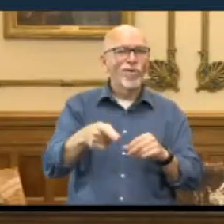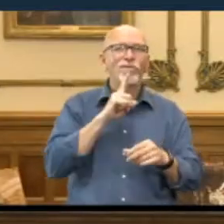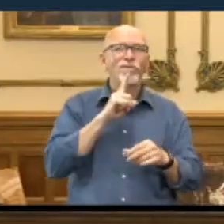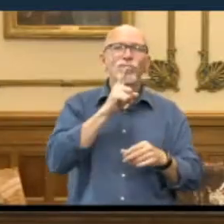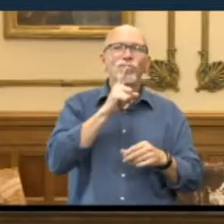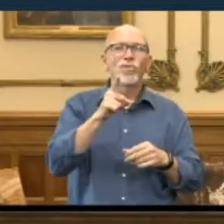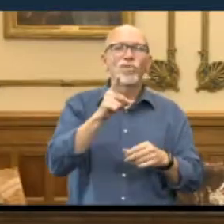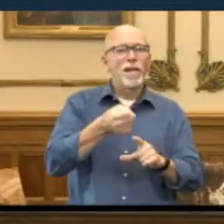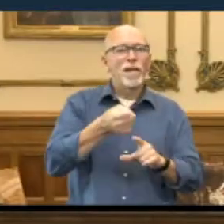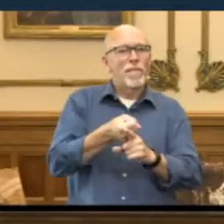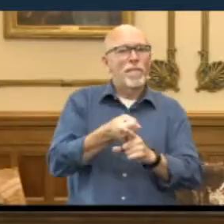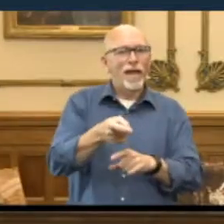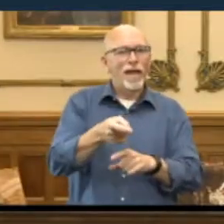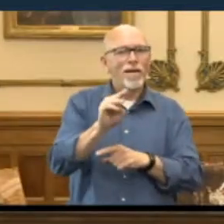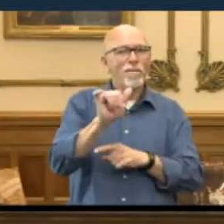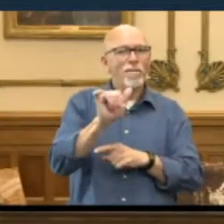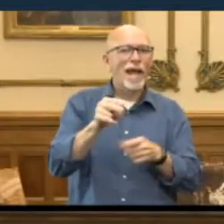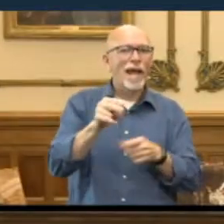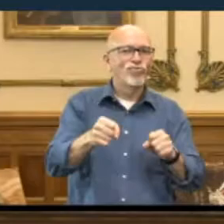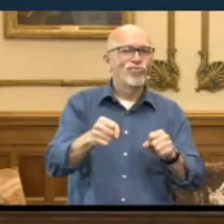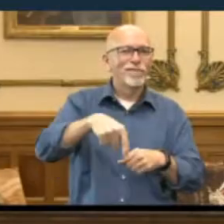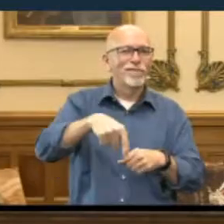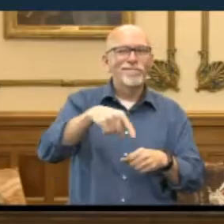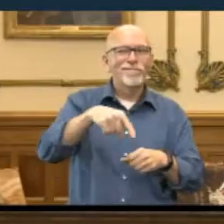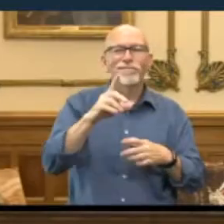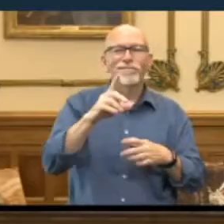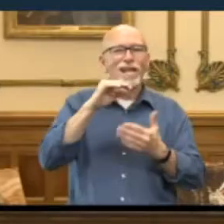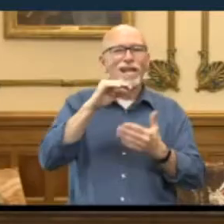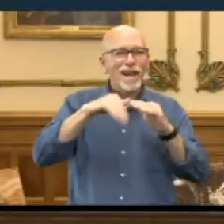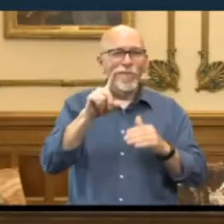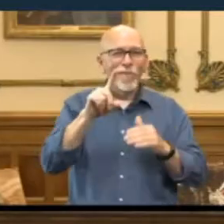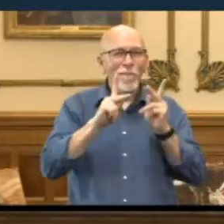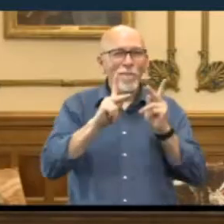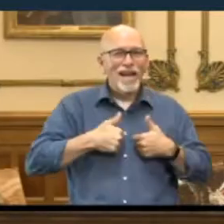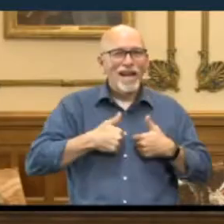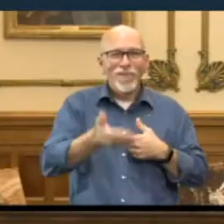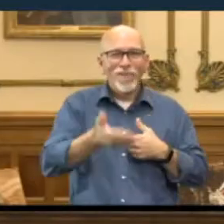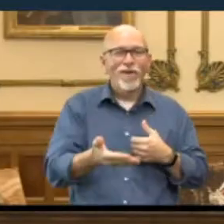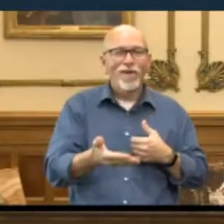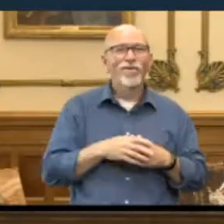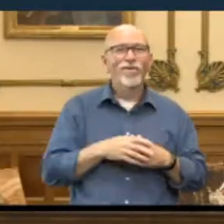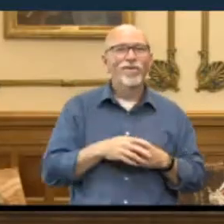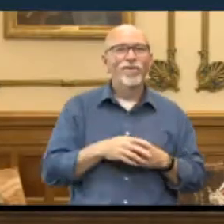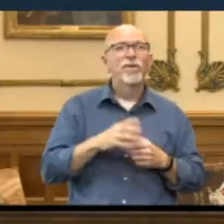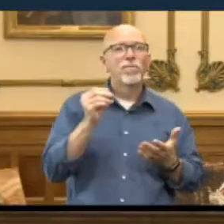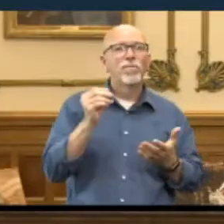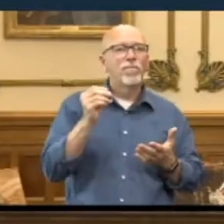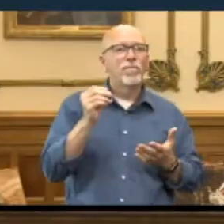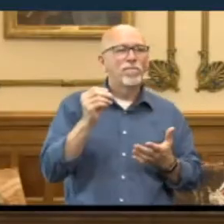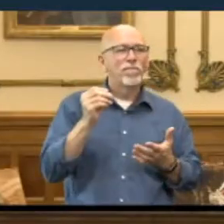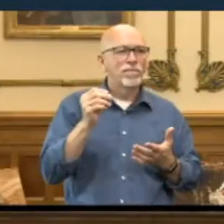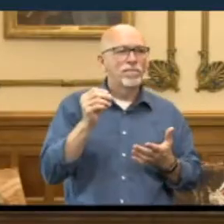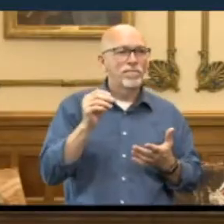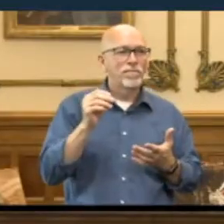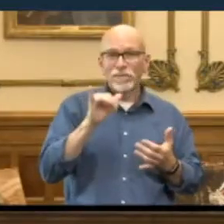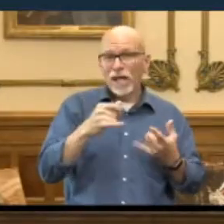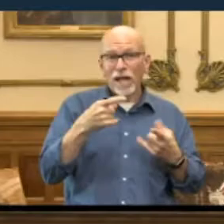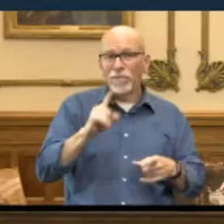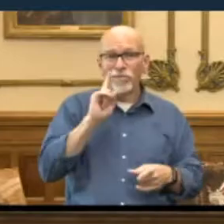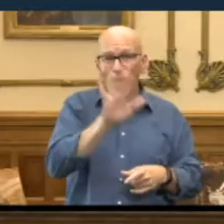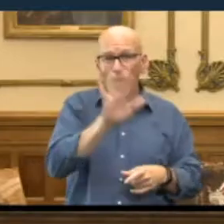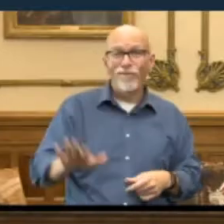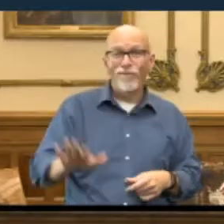truly impacting Main Street in Indiana, where you have less than 100 people that live in the community. And that's across the state. Right. We